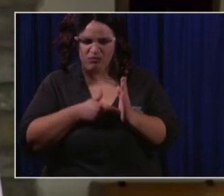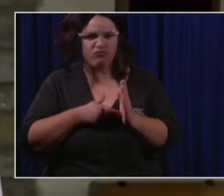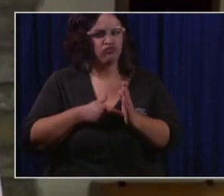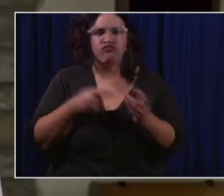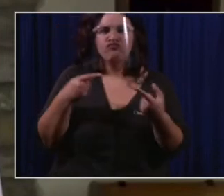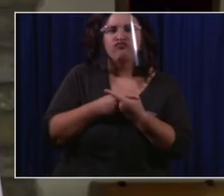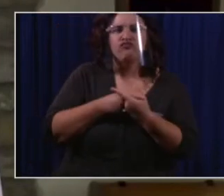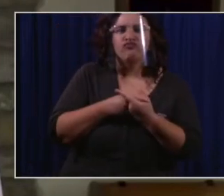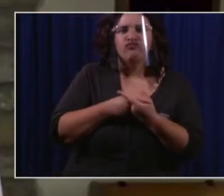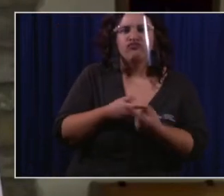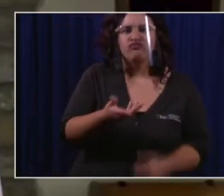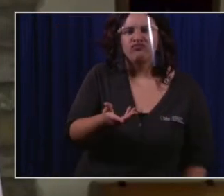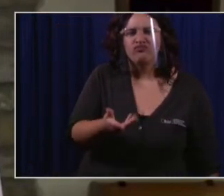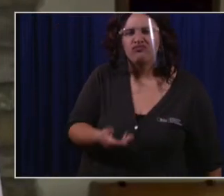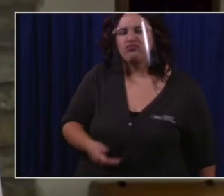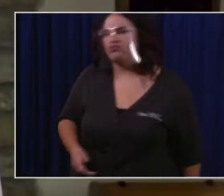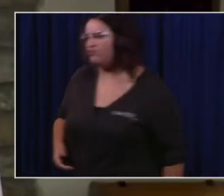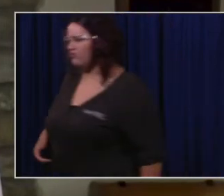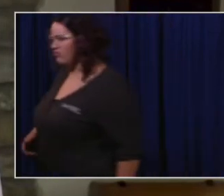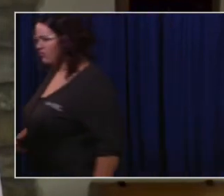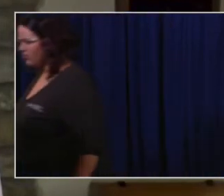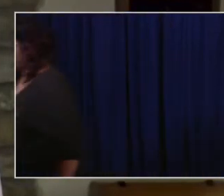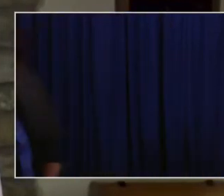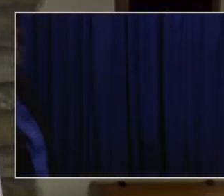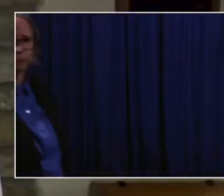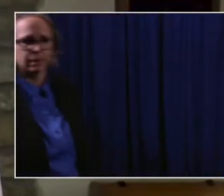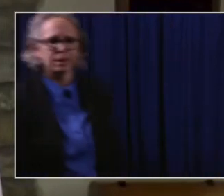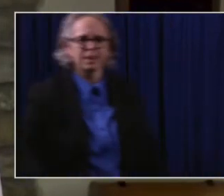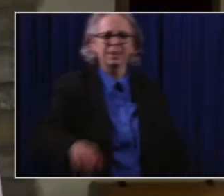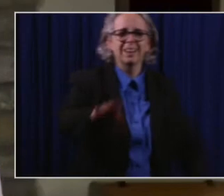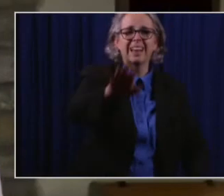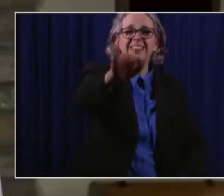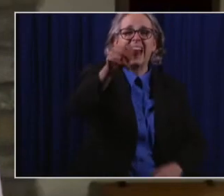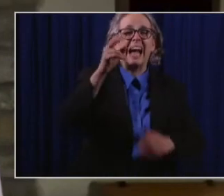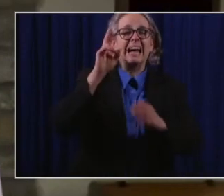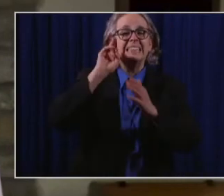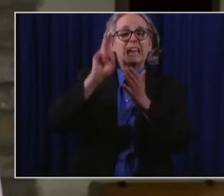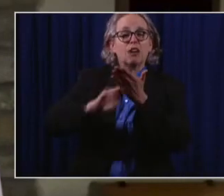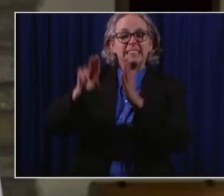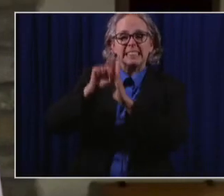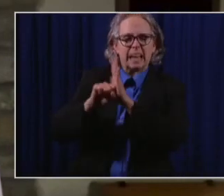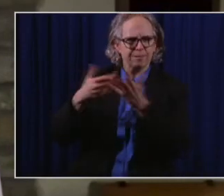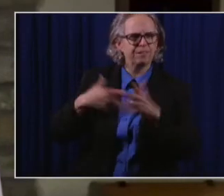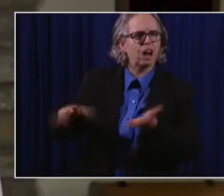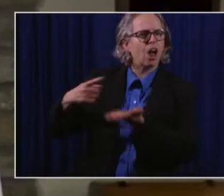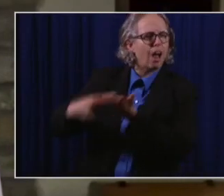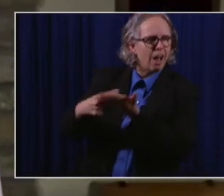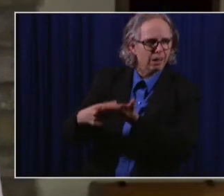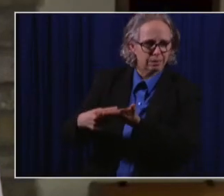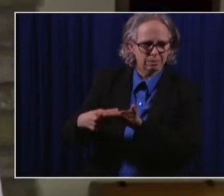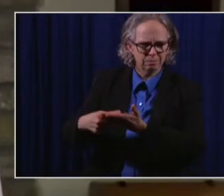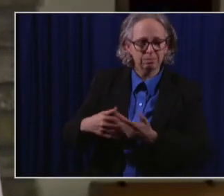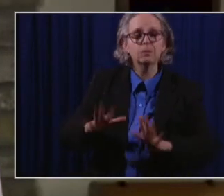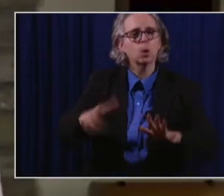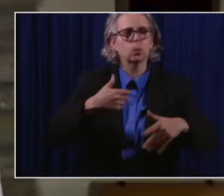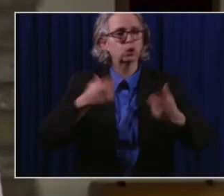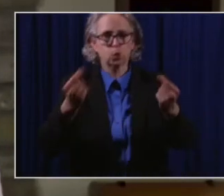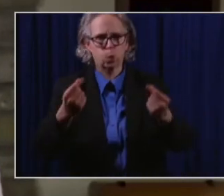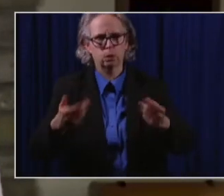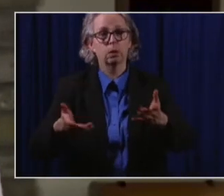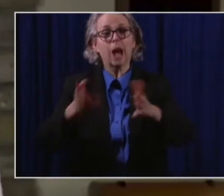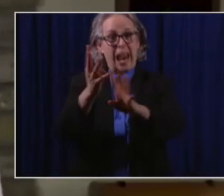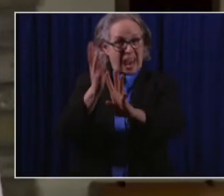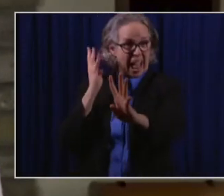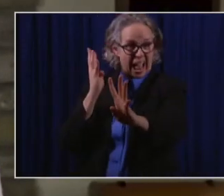people are told to wear a mask when they're voting. They're told to wear a mask in line if they're waiting in line.